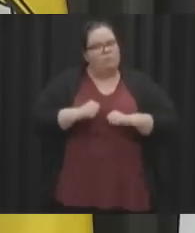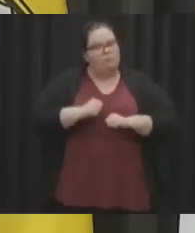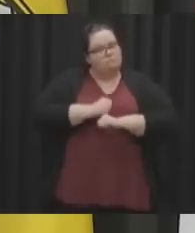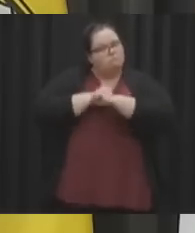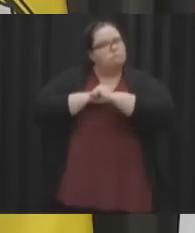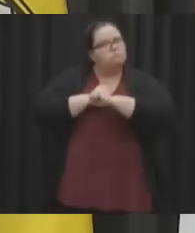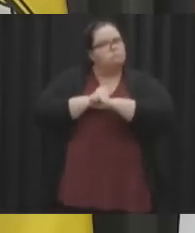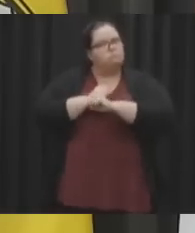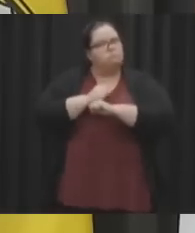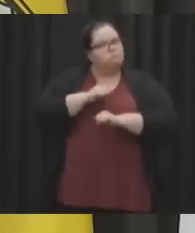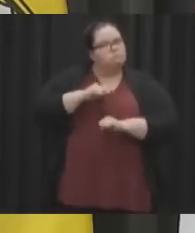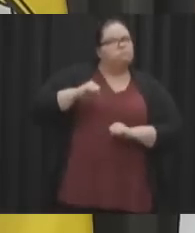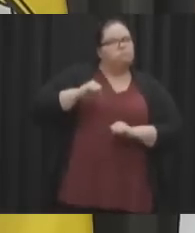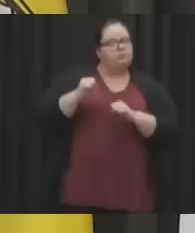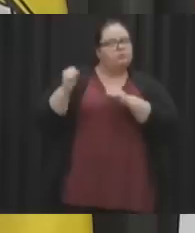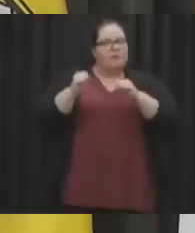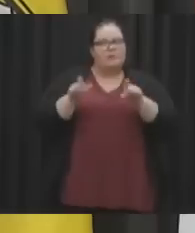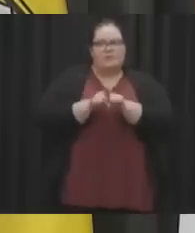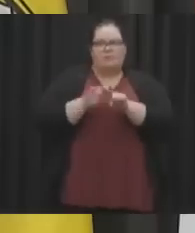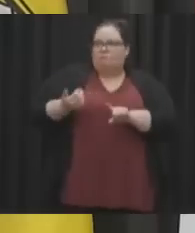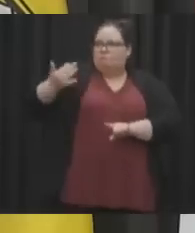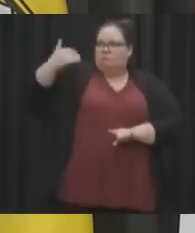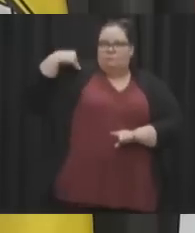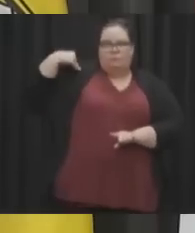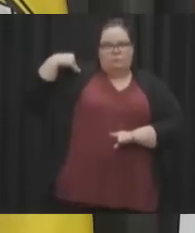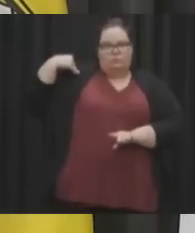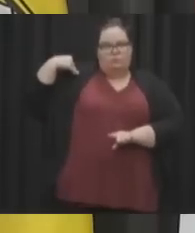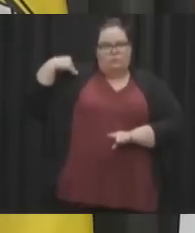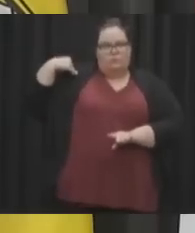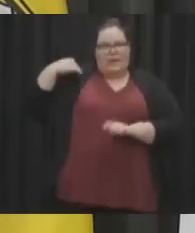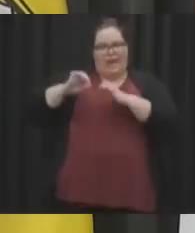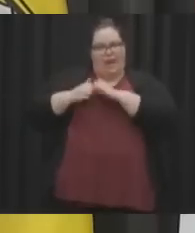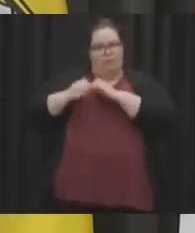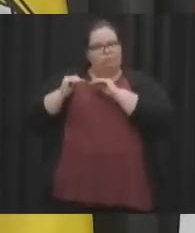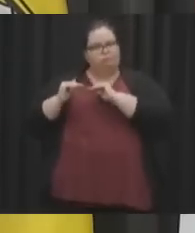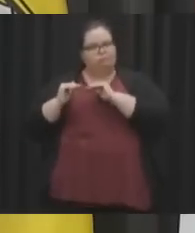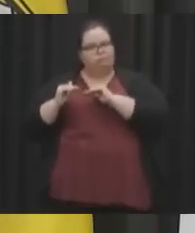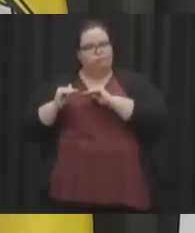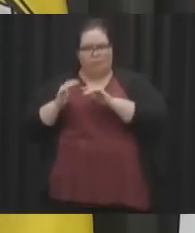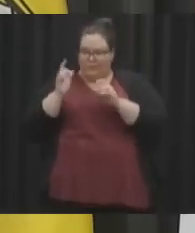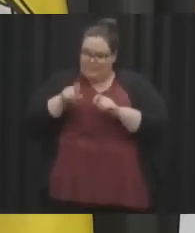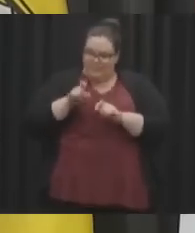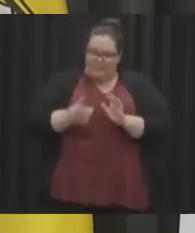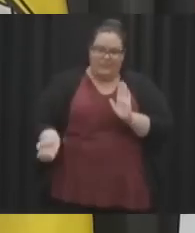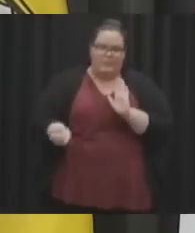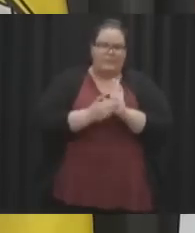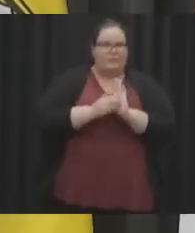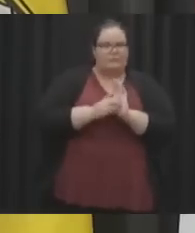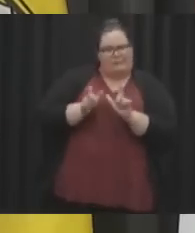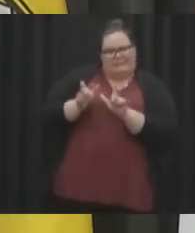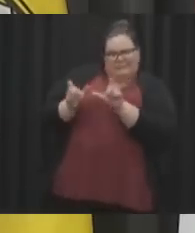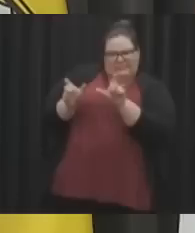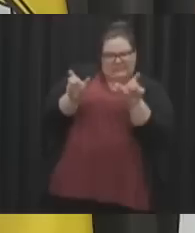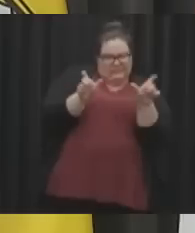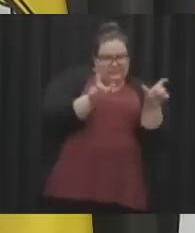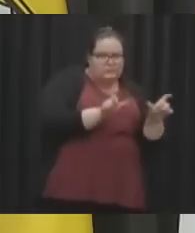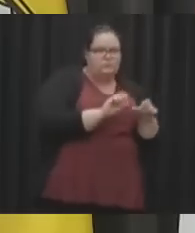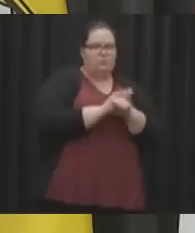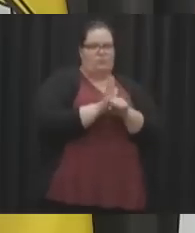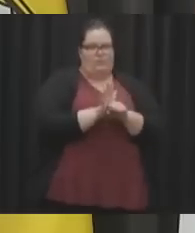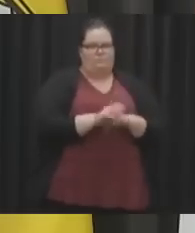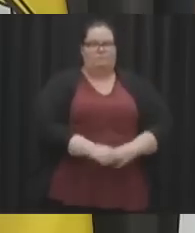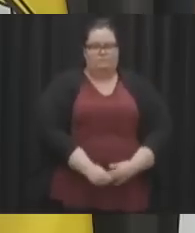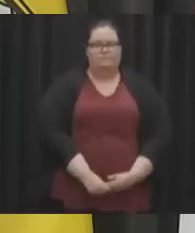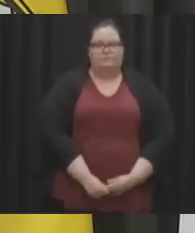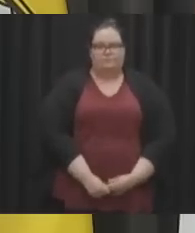On a besoin maintenant une approche collective pour repousser cette virus hors de nos frontières encore. On